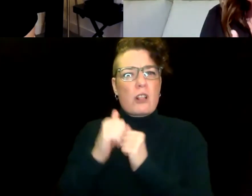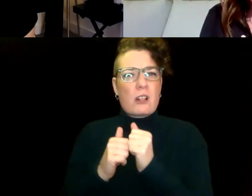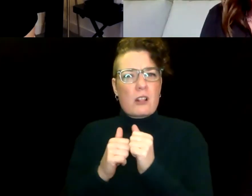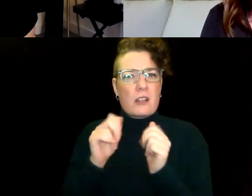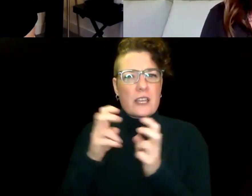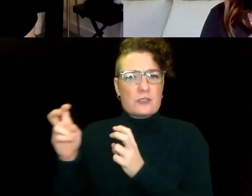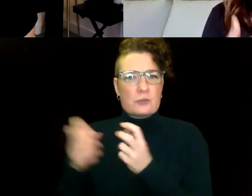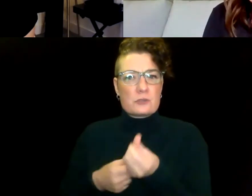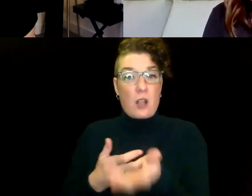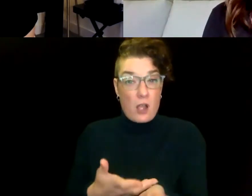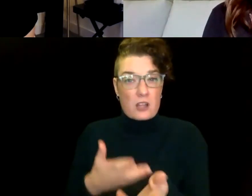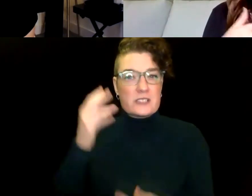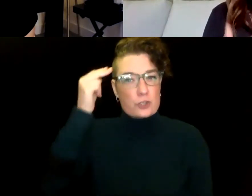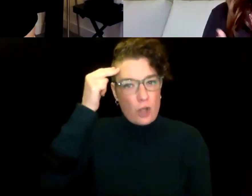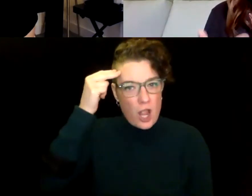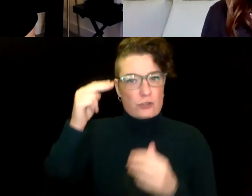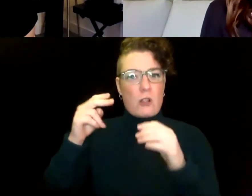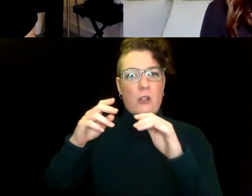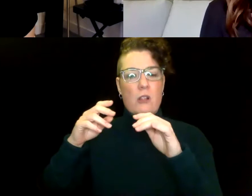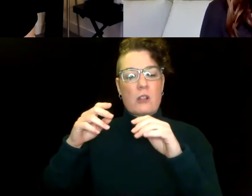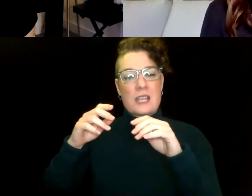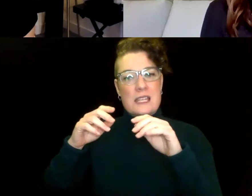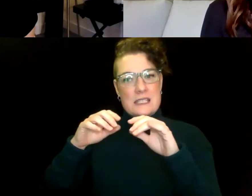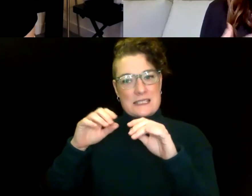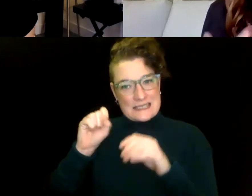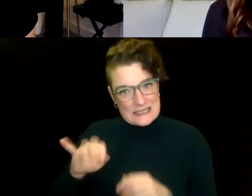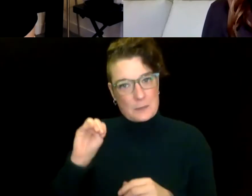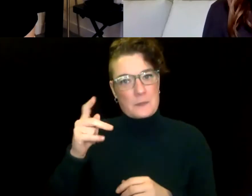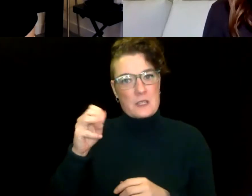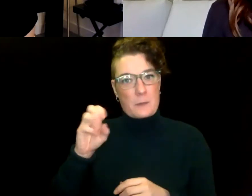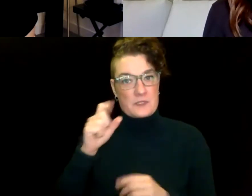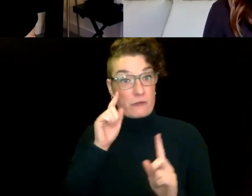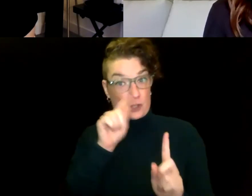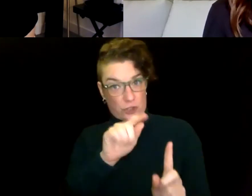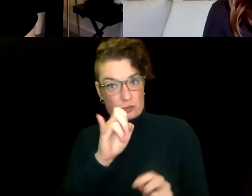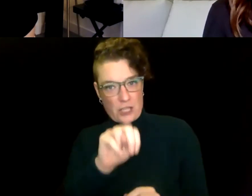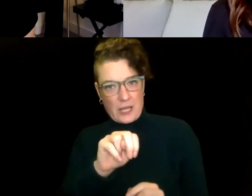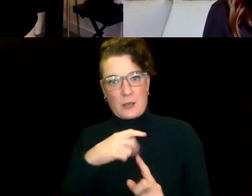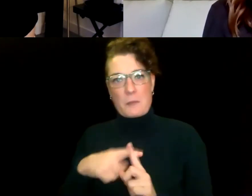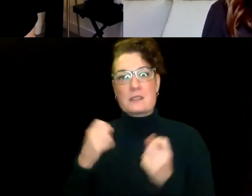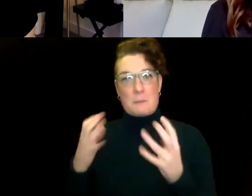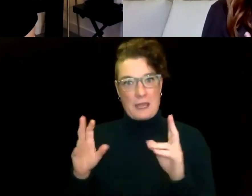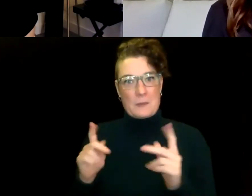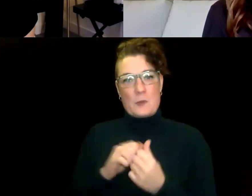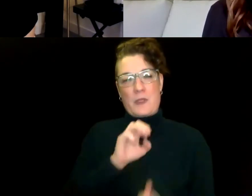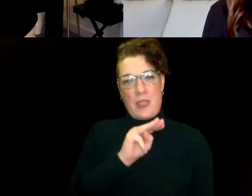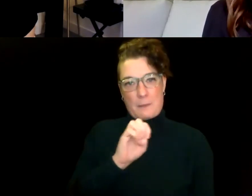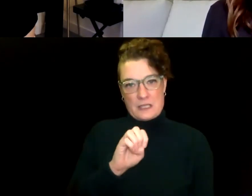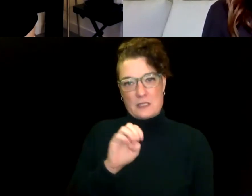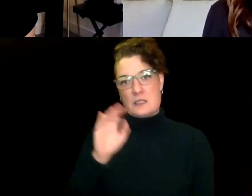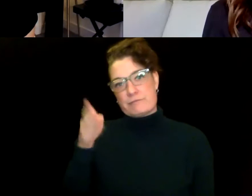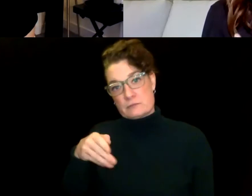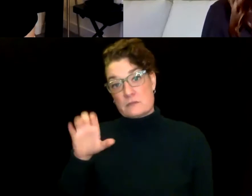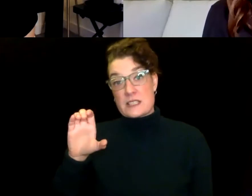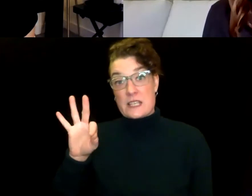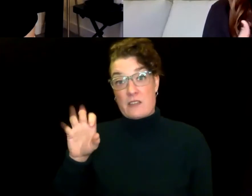neurological symptoms for Jen. And it turns out quite a few people with ME/CFS, and the possible role